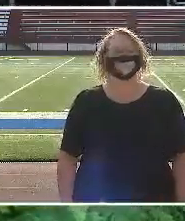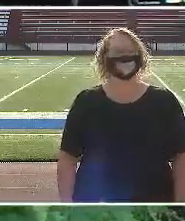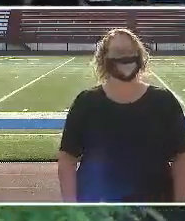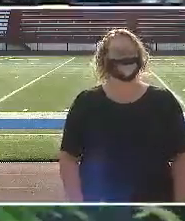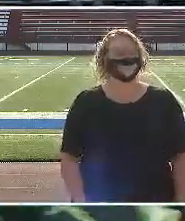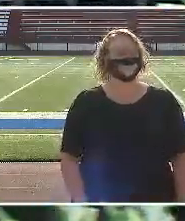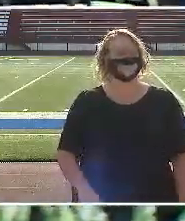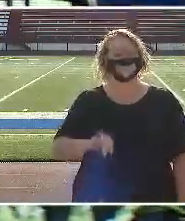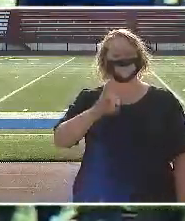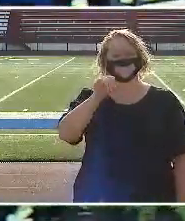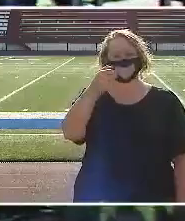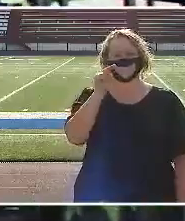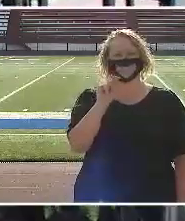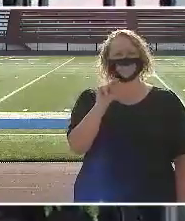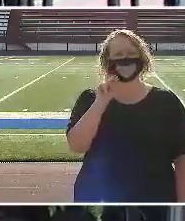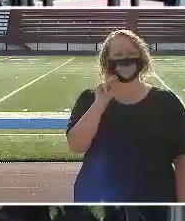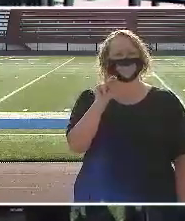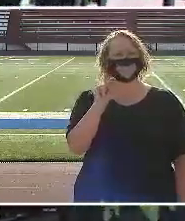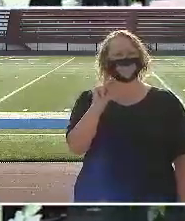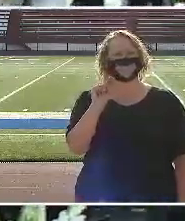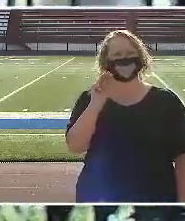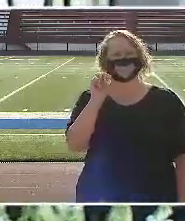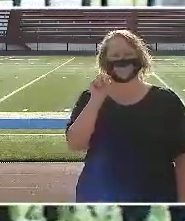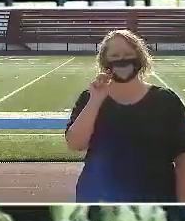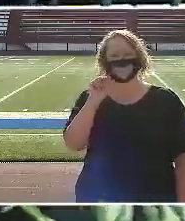Jerry Smith the Third.